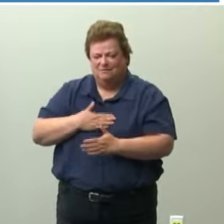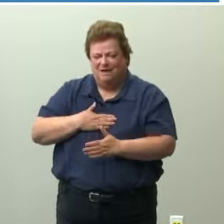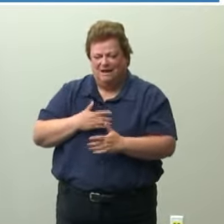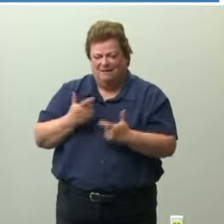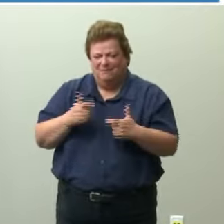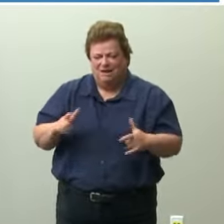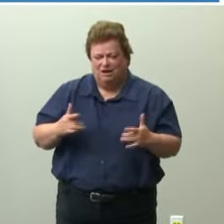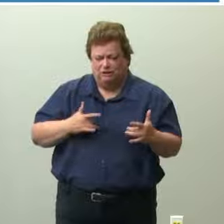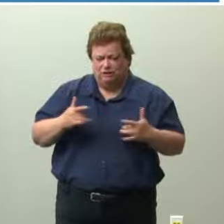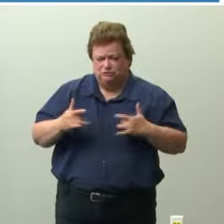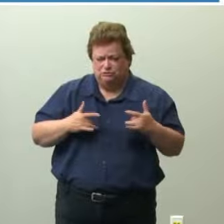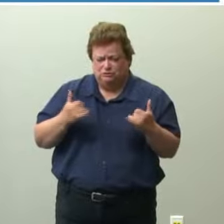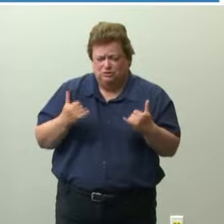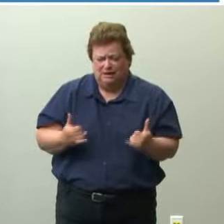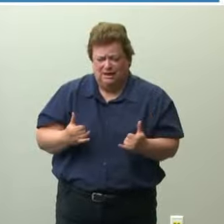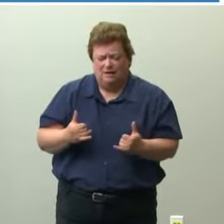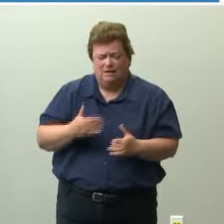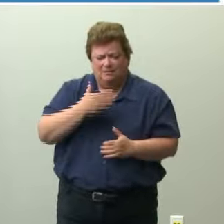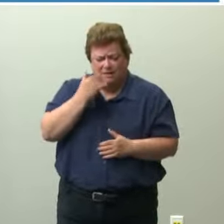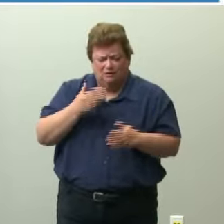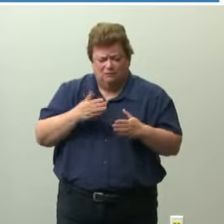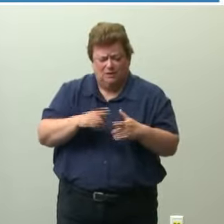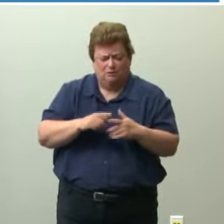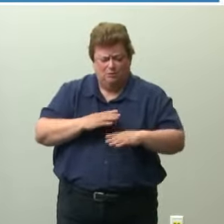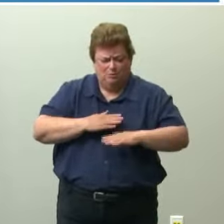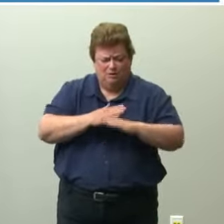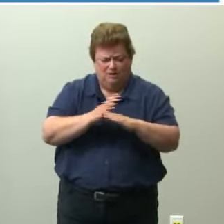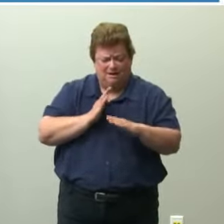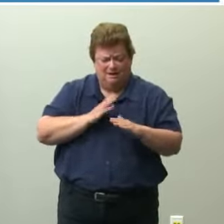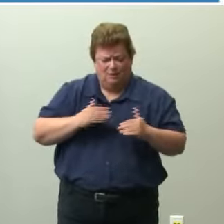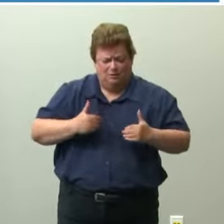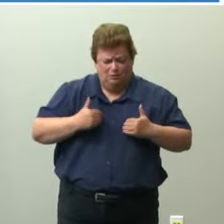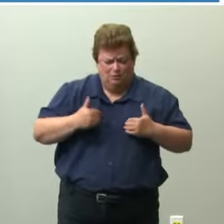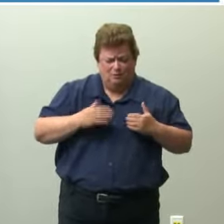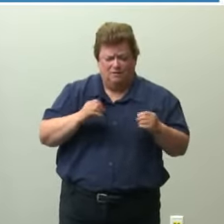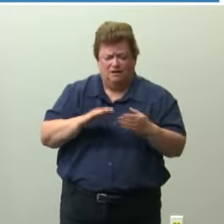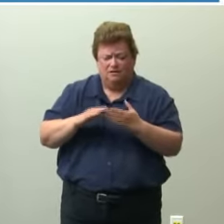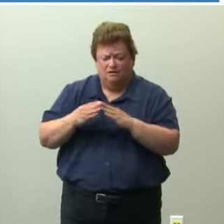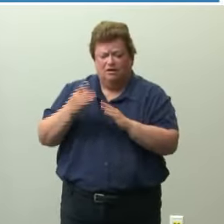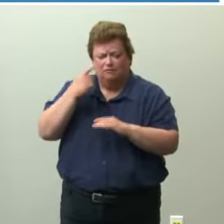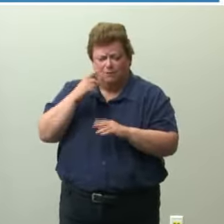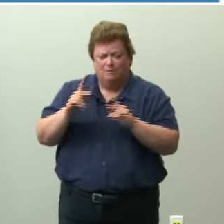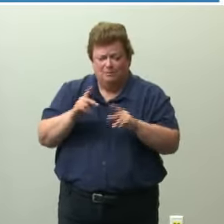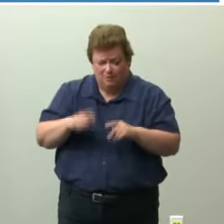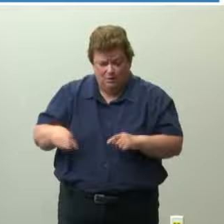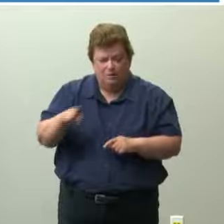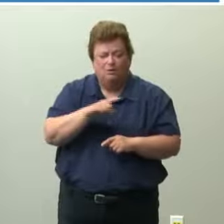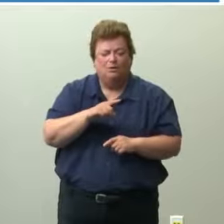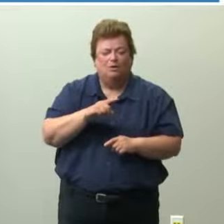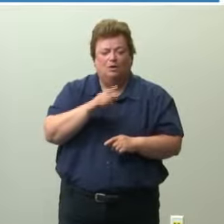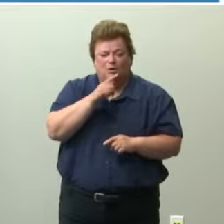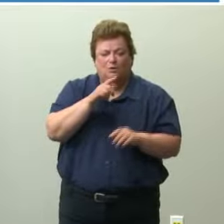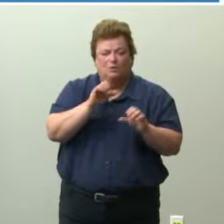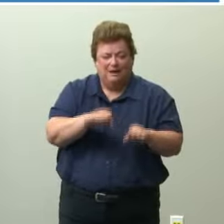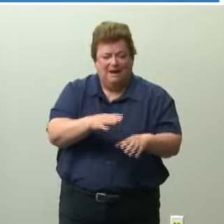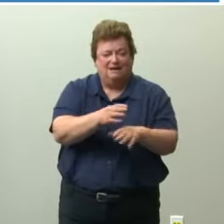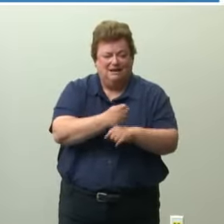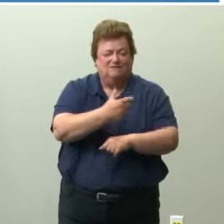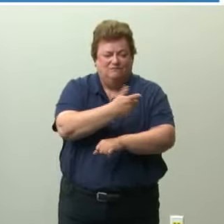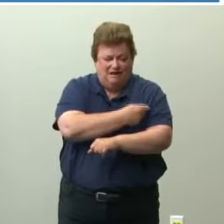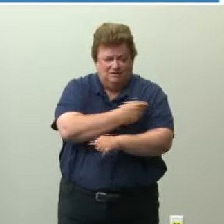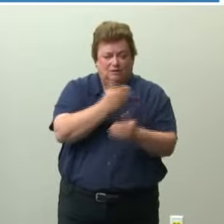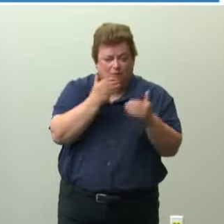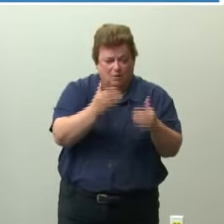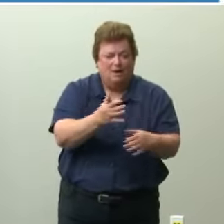The best way for us to protect our youth and our community is for people to get vaccinated who are eligible. The